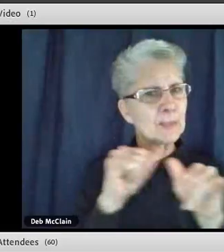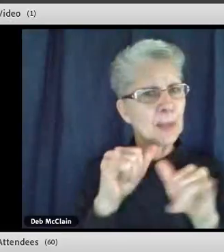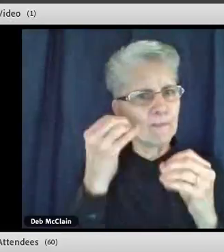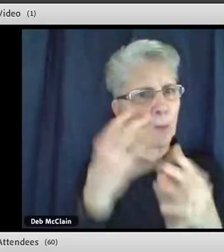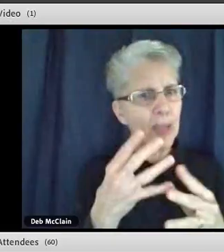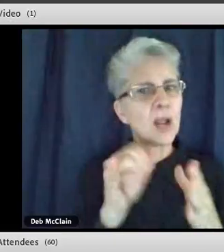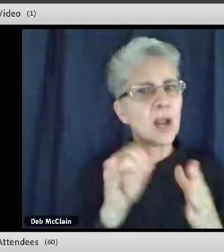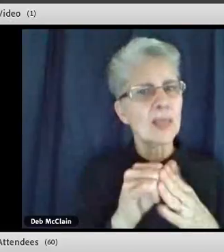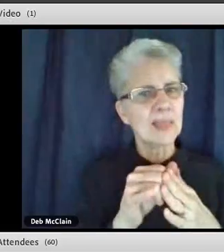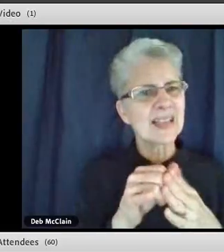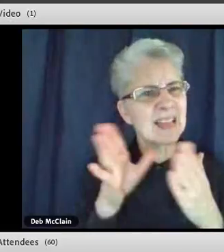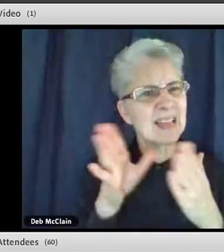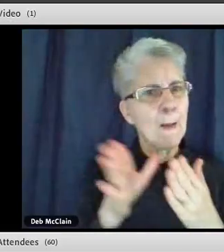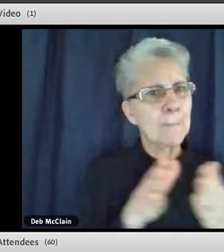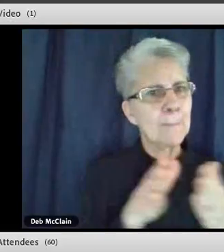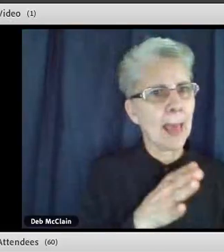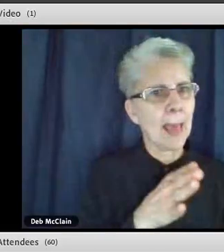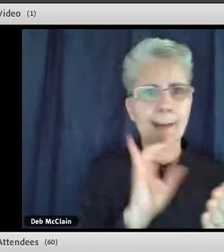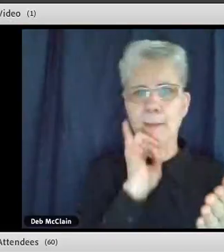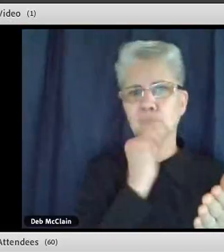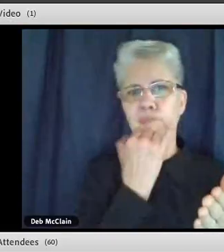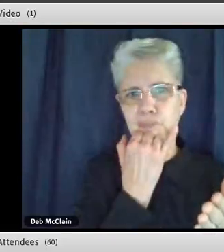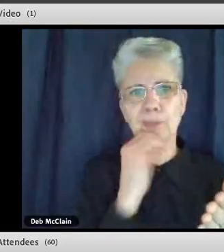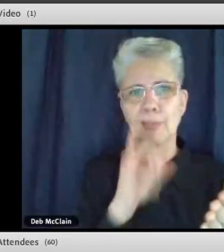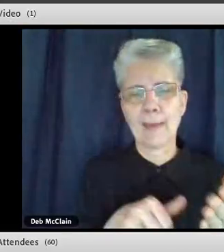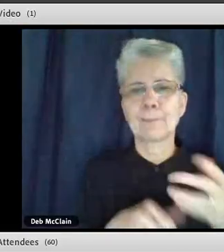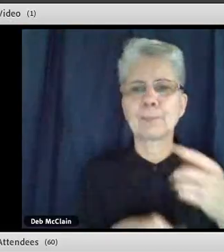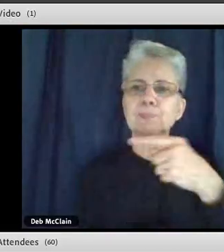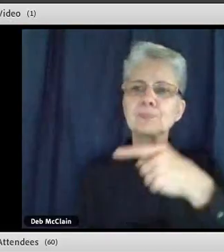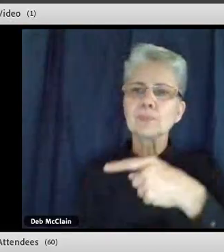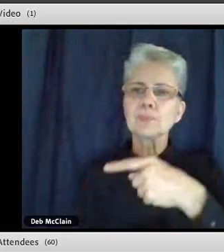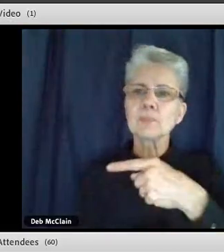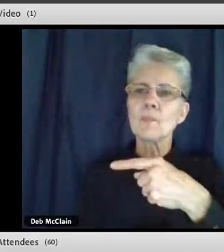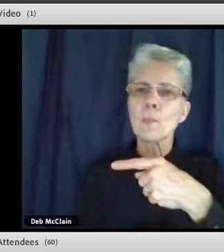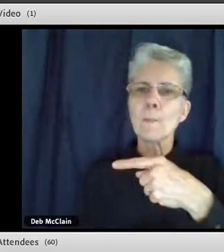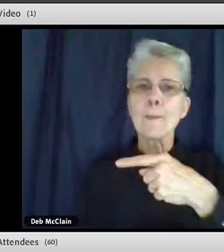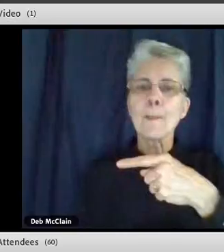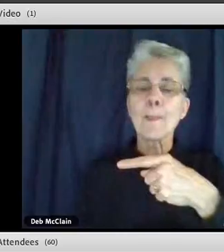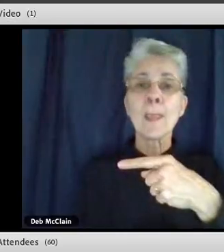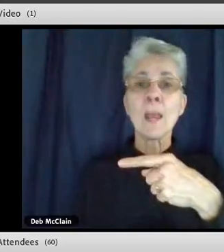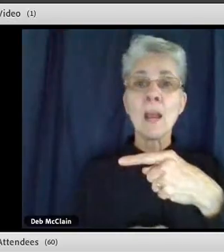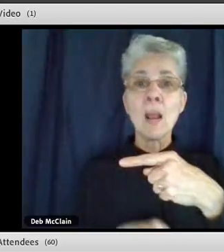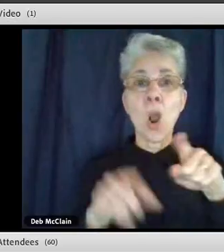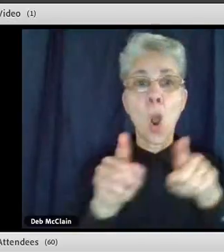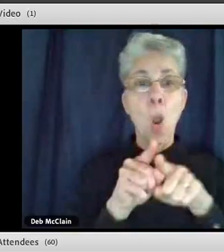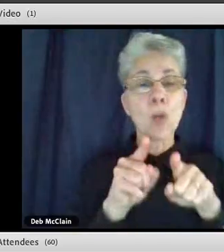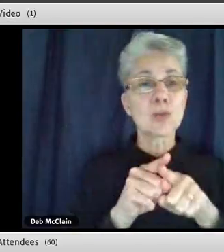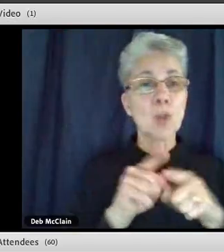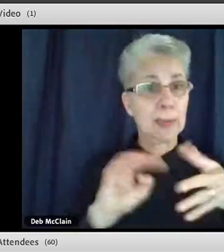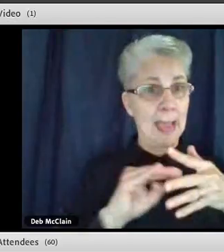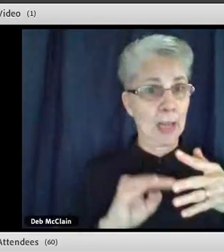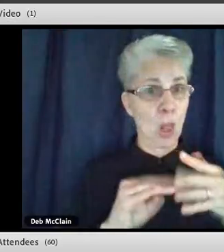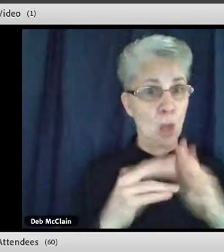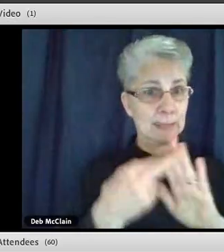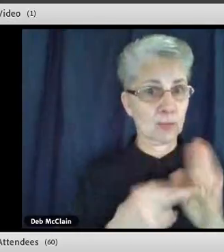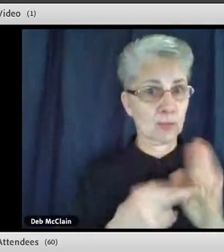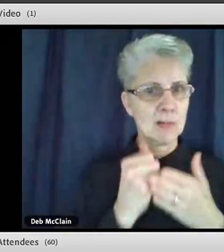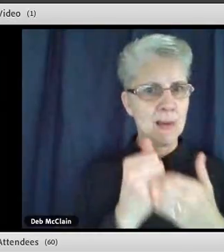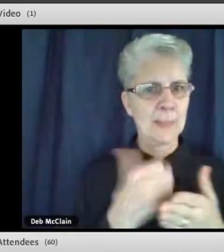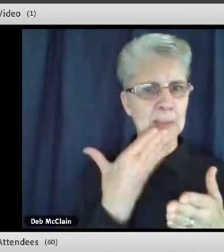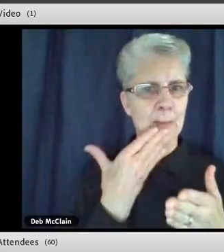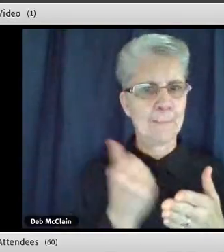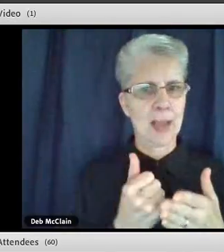design. Okay, it's not by happenstance. Okay. Also, cataloging standards really help us better